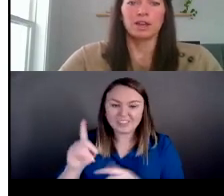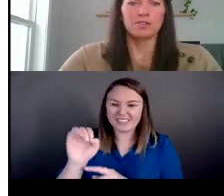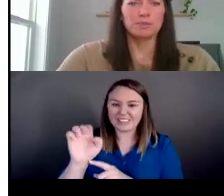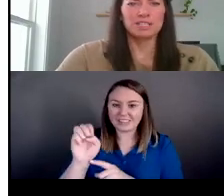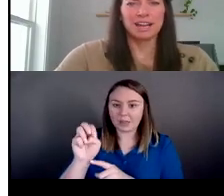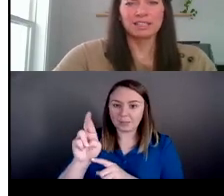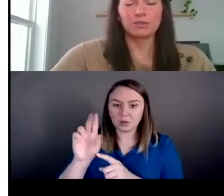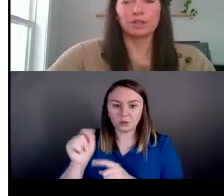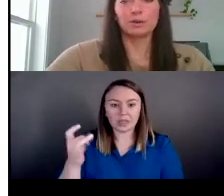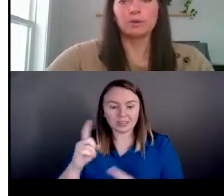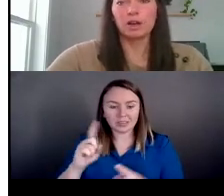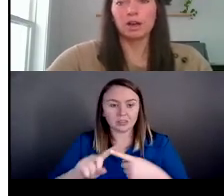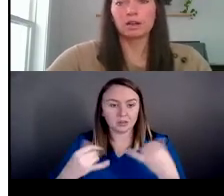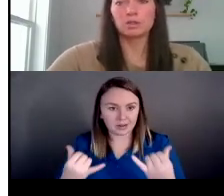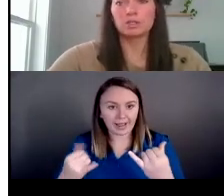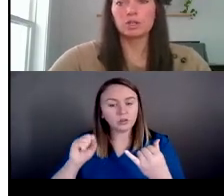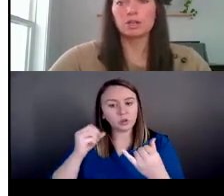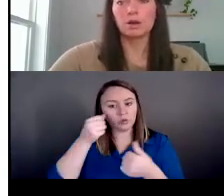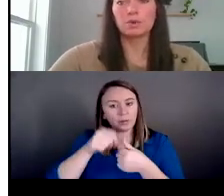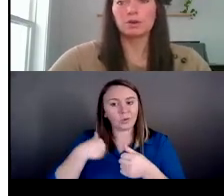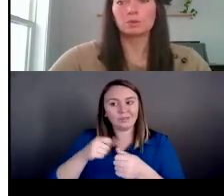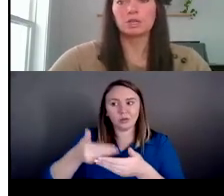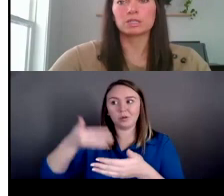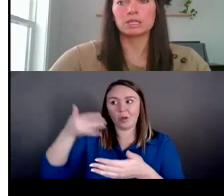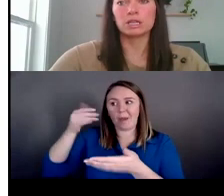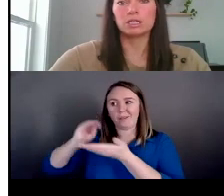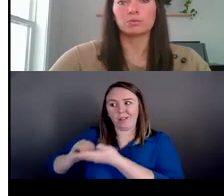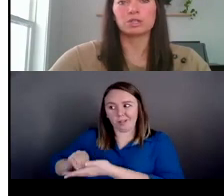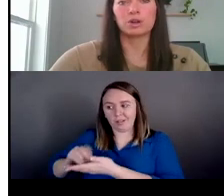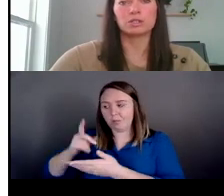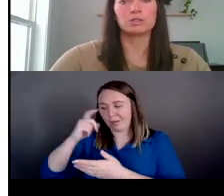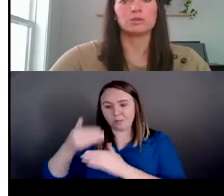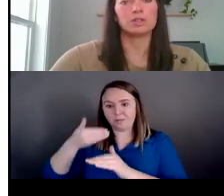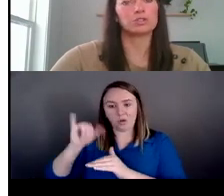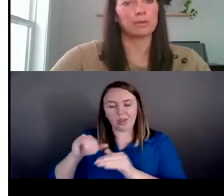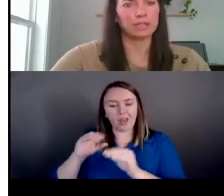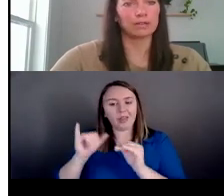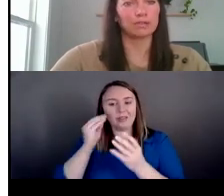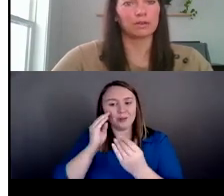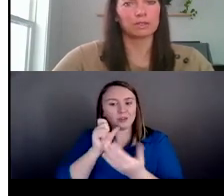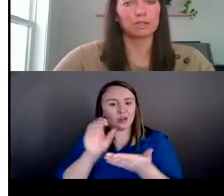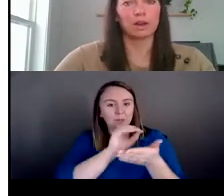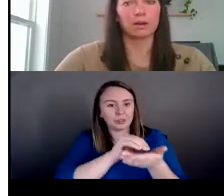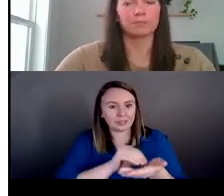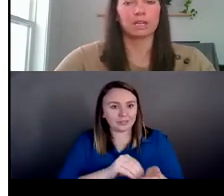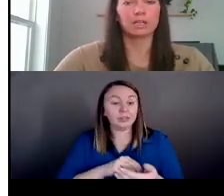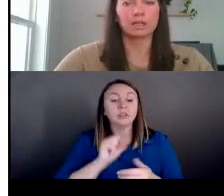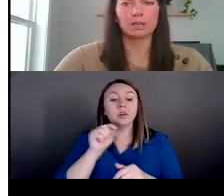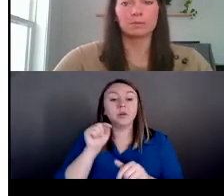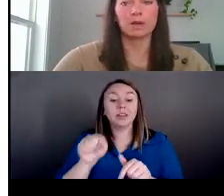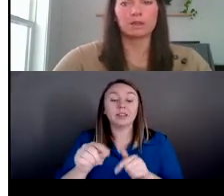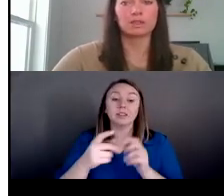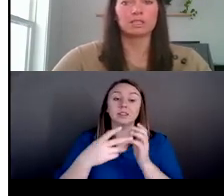So I have a few more stats for you. So these are the numbers we are seeing in regards to the tribal data fields. And